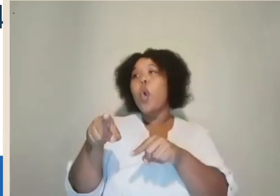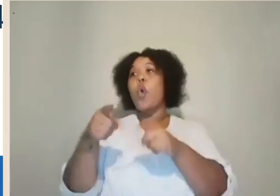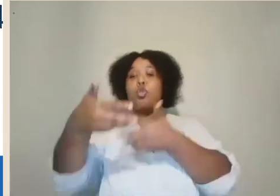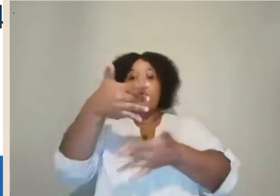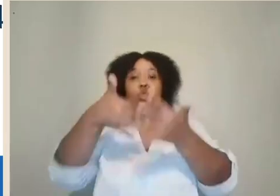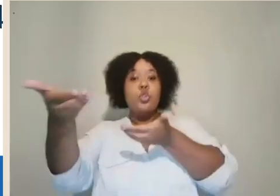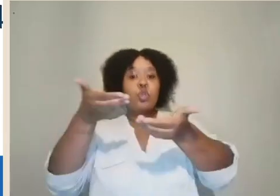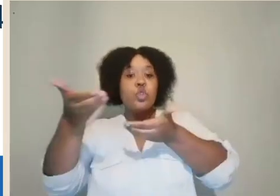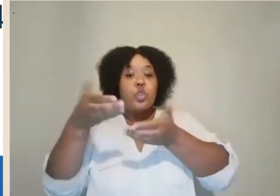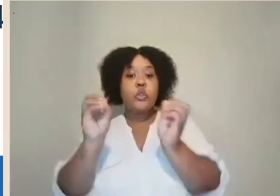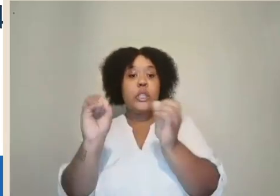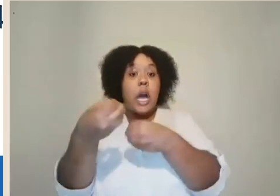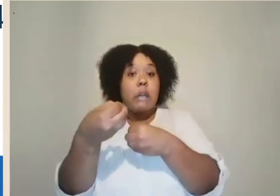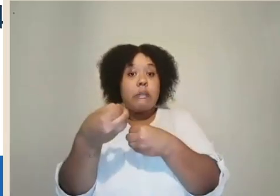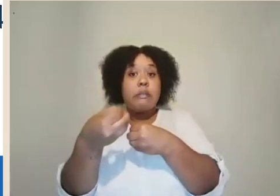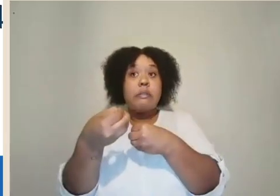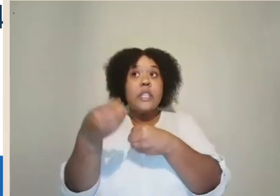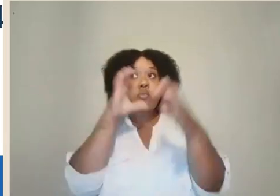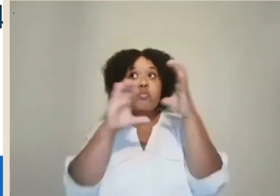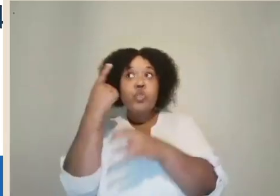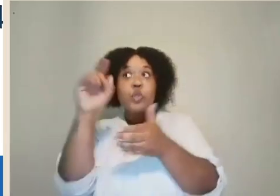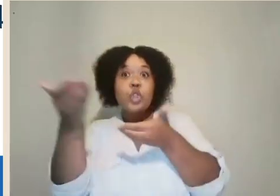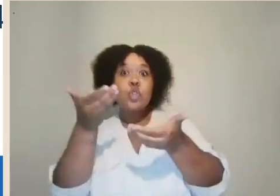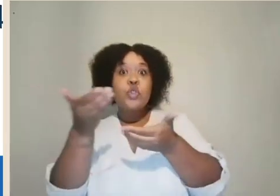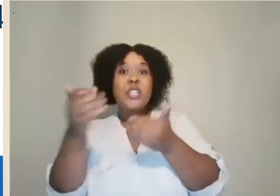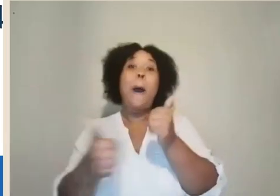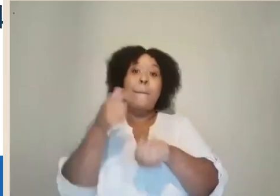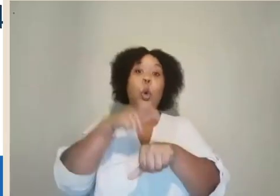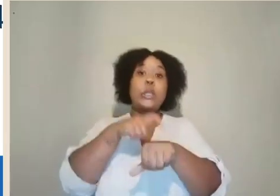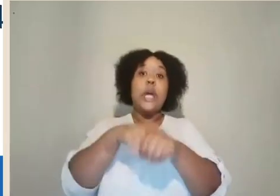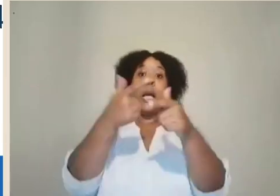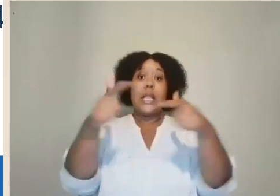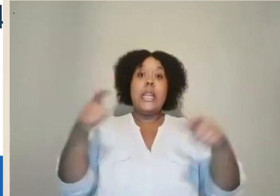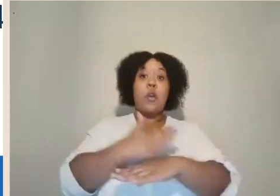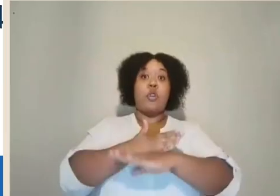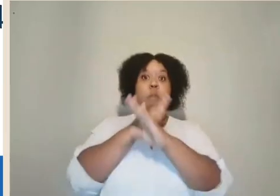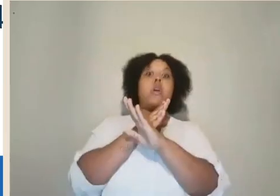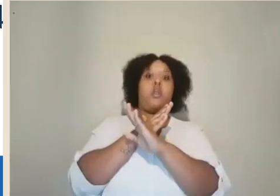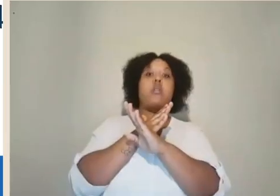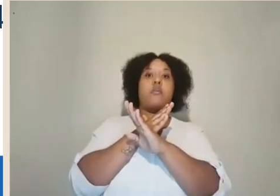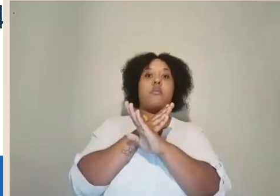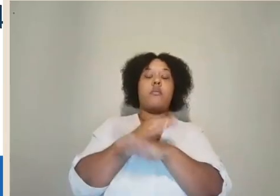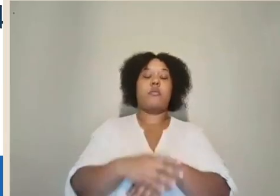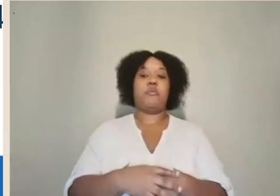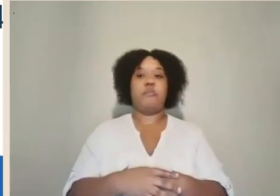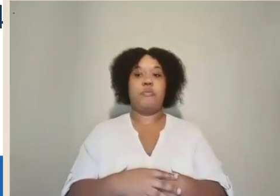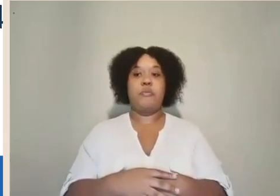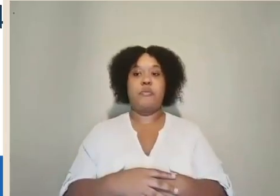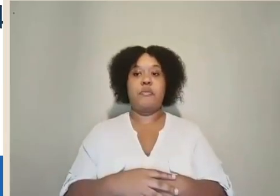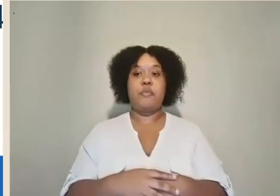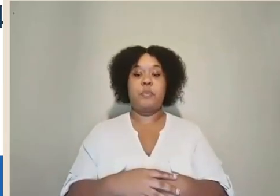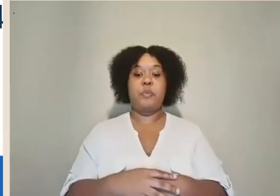to seek services, many times there is a language barrier if they speak a language other than English.